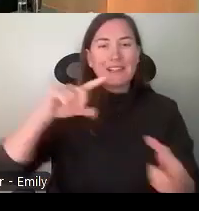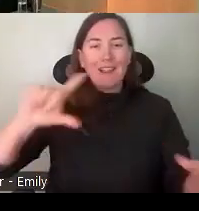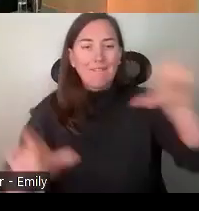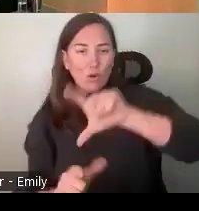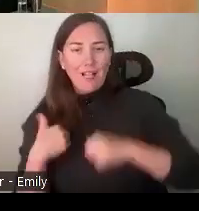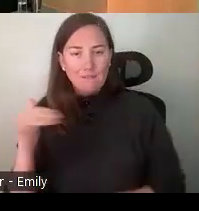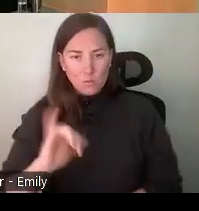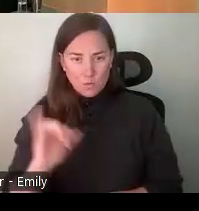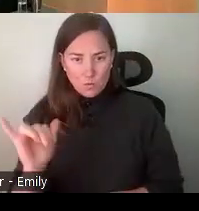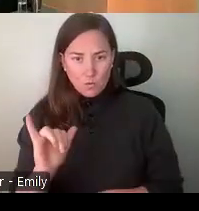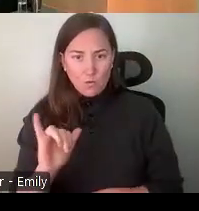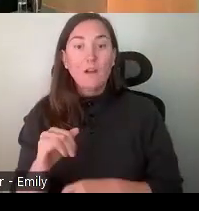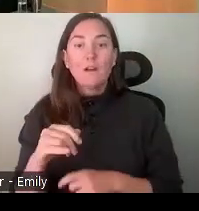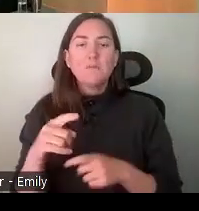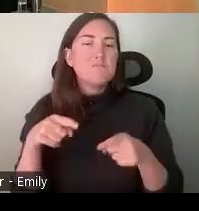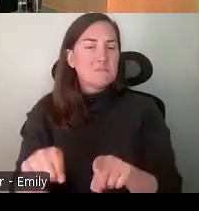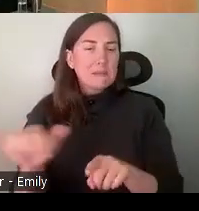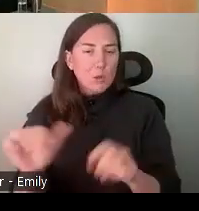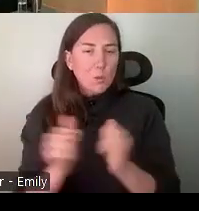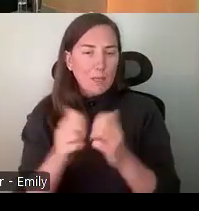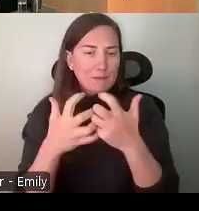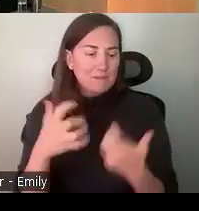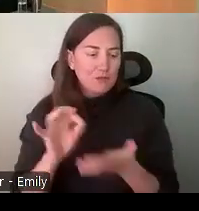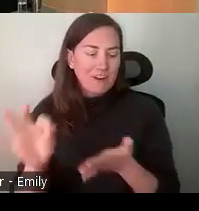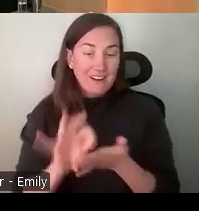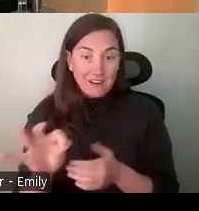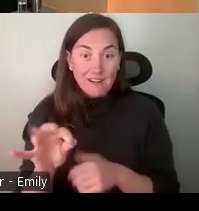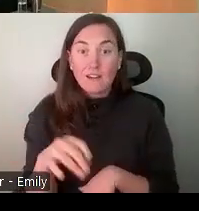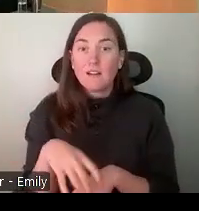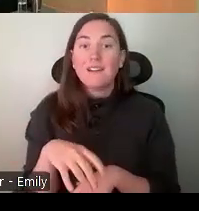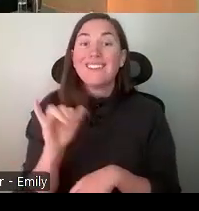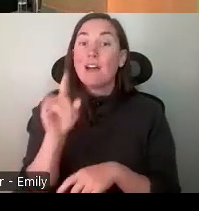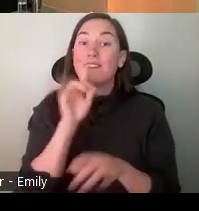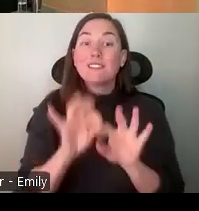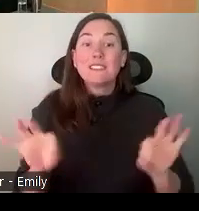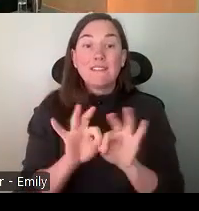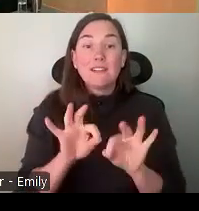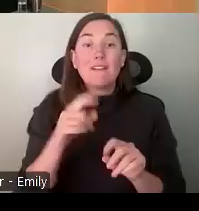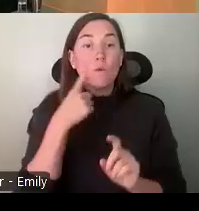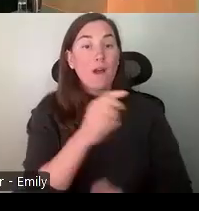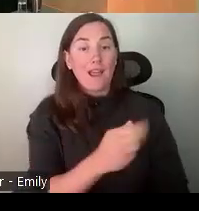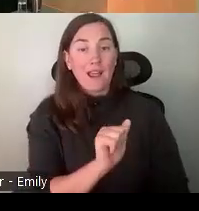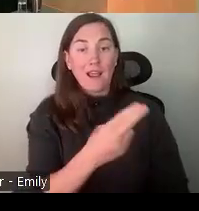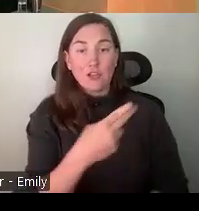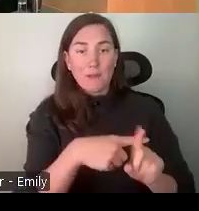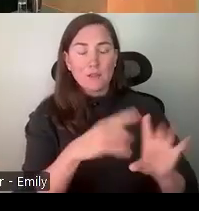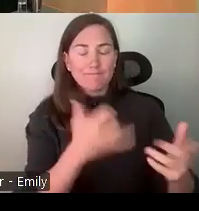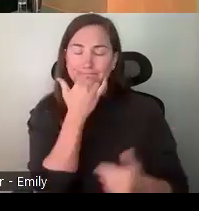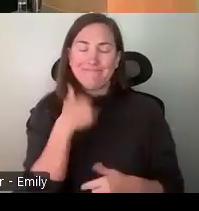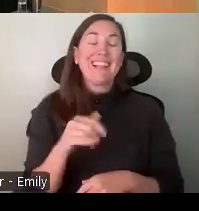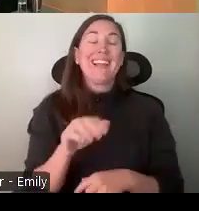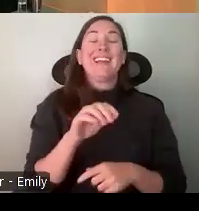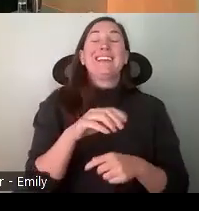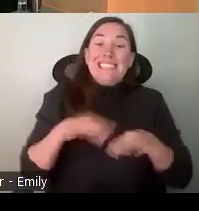mean mismatch ratings. And this was significant in the AH plus group. This was significant